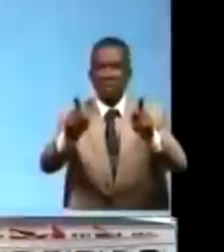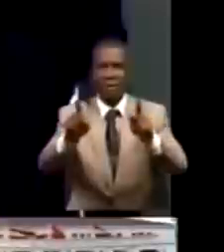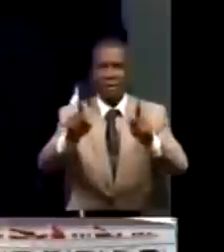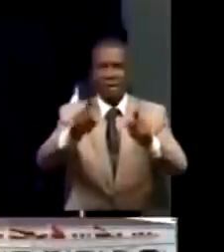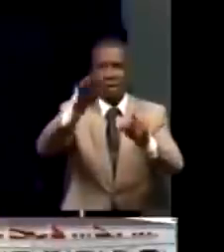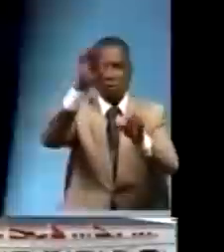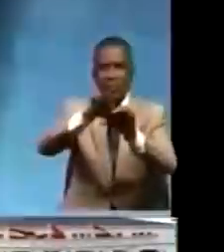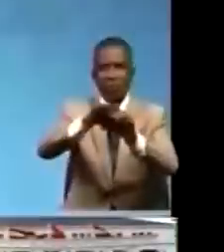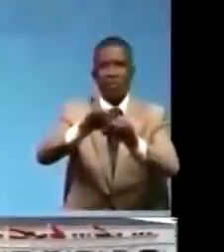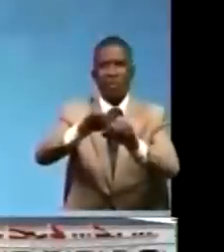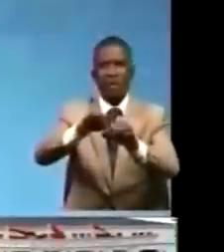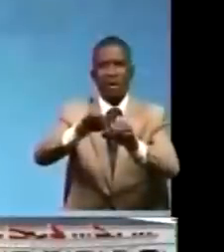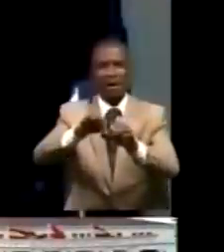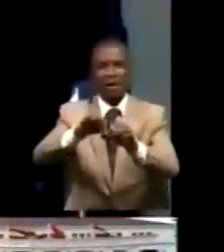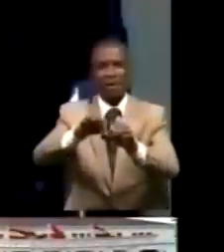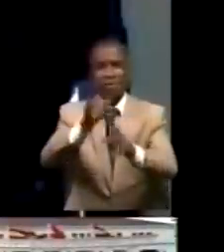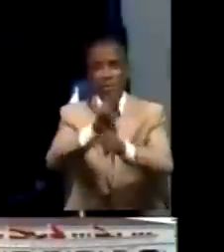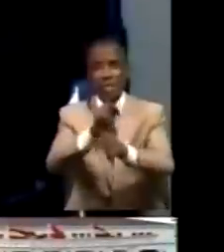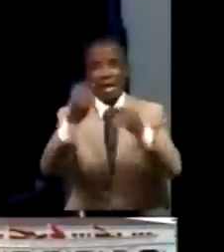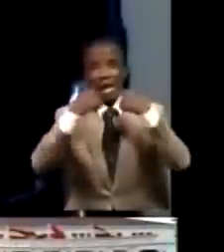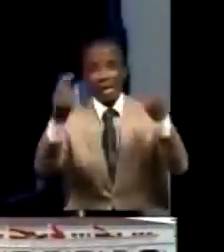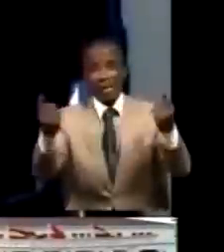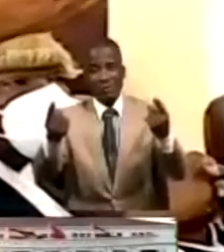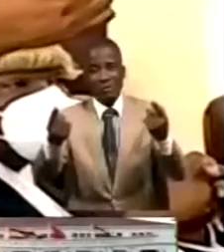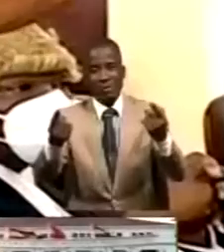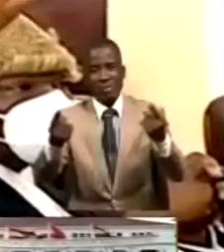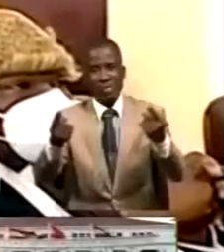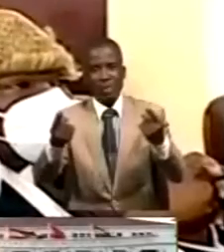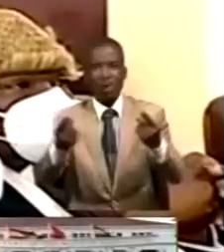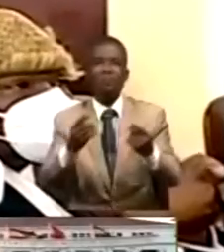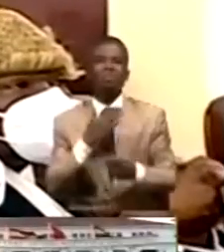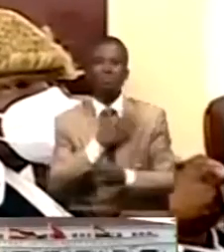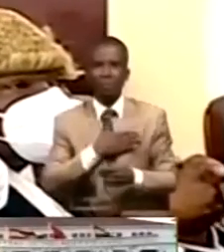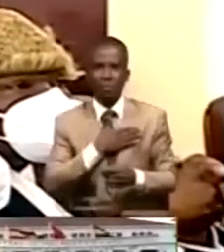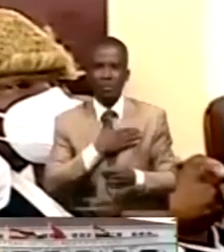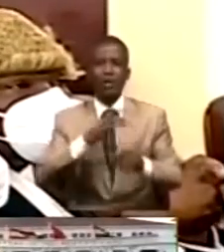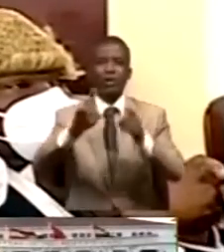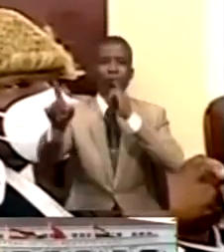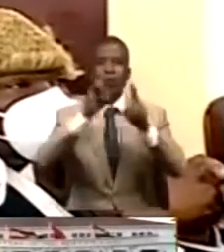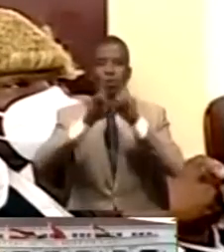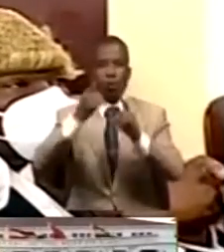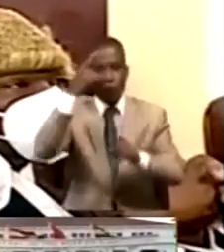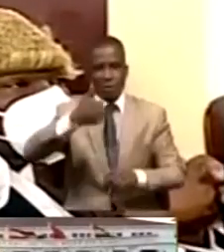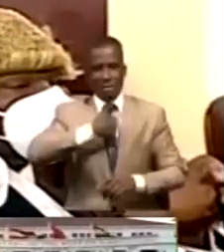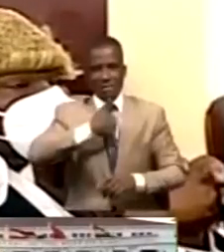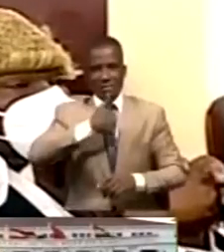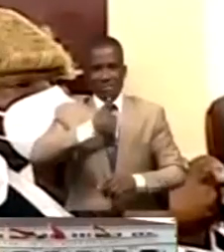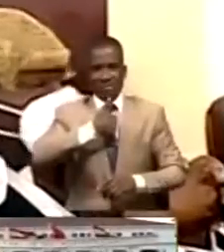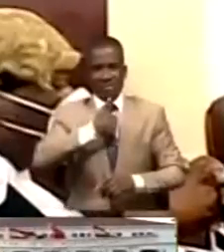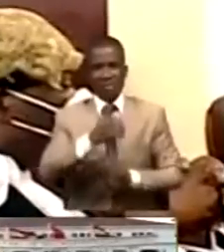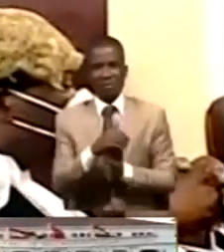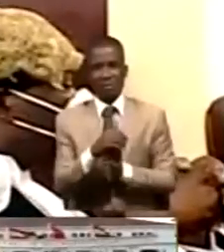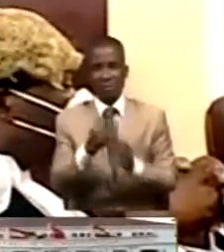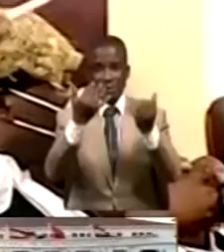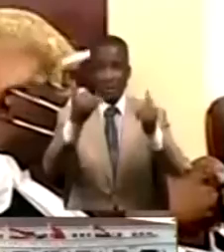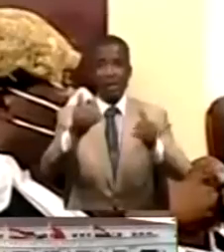been cast to be lost in the declaration. So speak for yourself. You are by this telling the court that